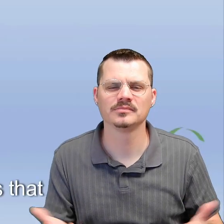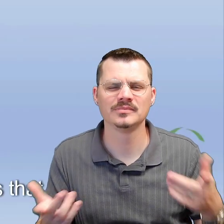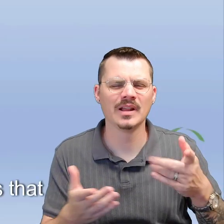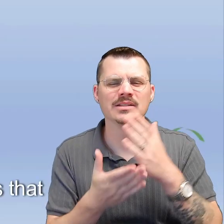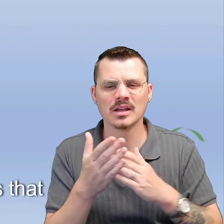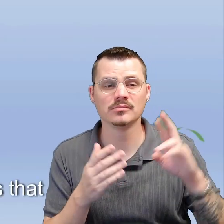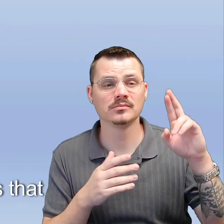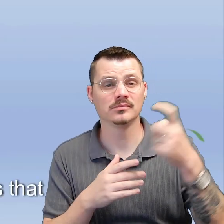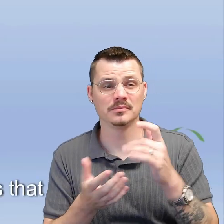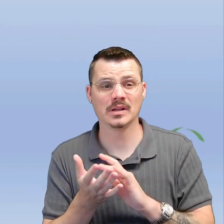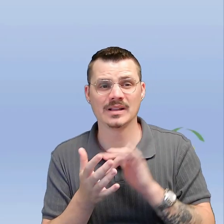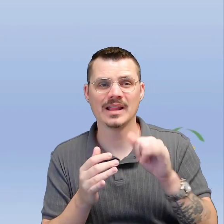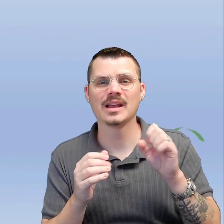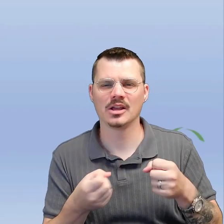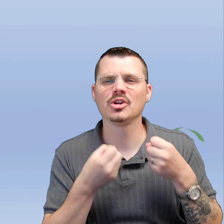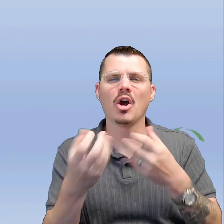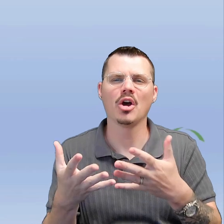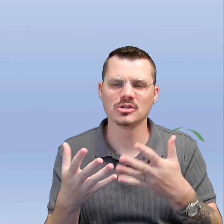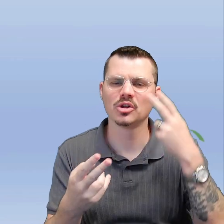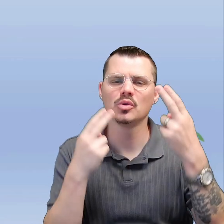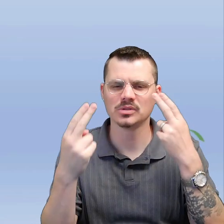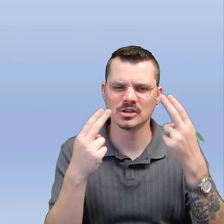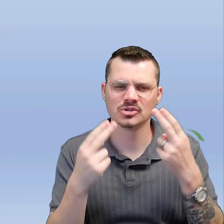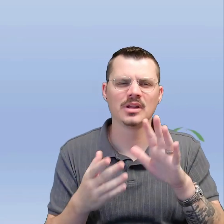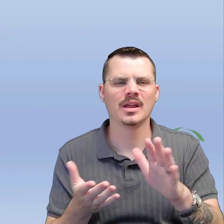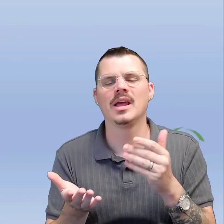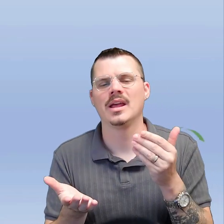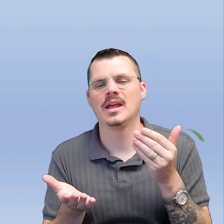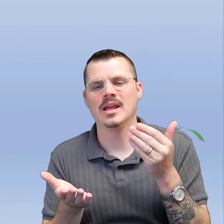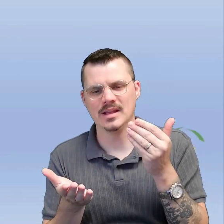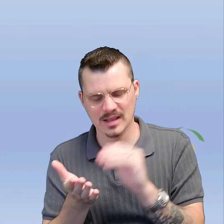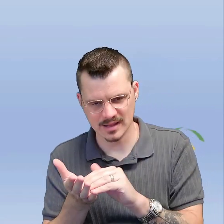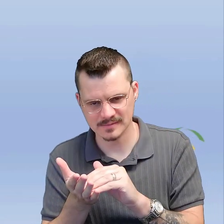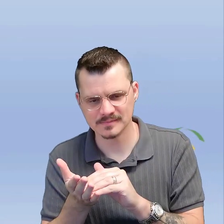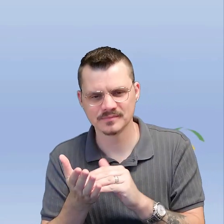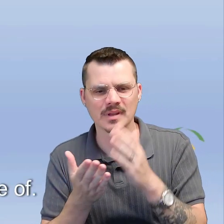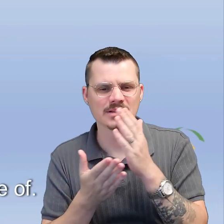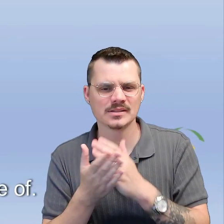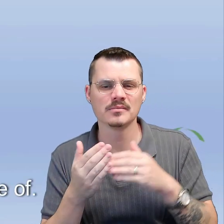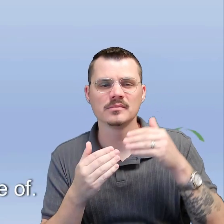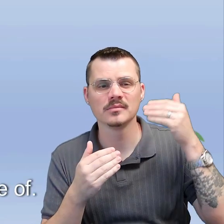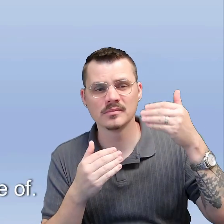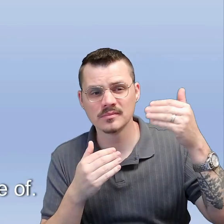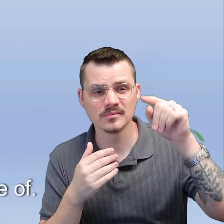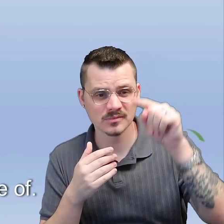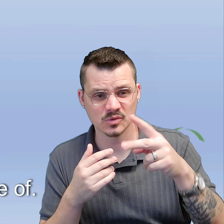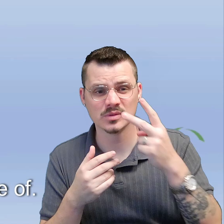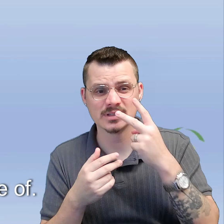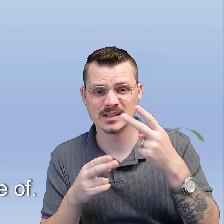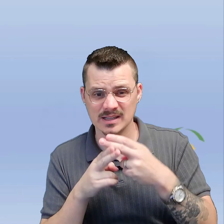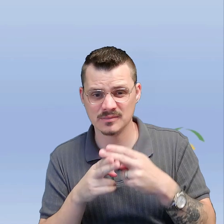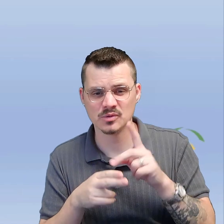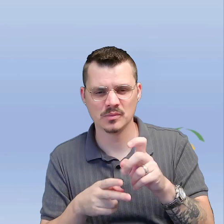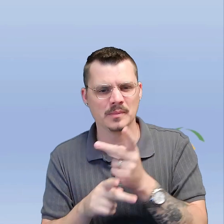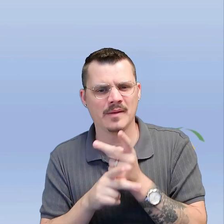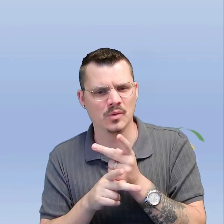These are some prescribed medicines that can cause hallucinations. And again, some frequent flyers on this list to be aware